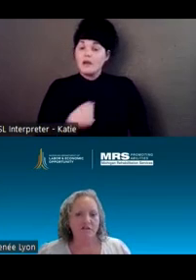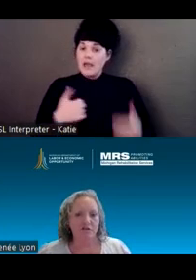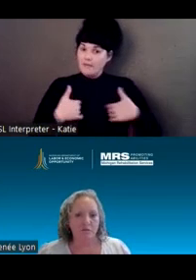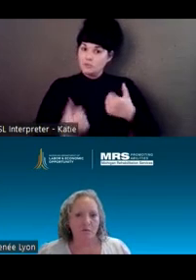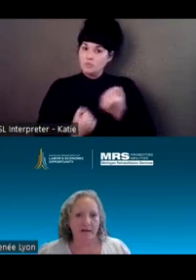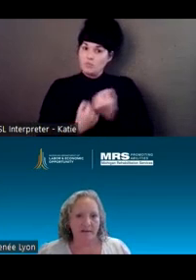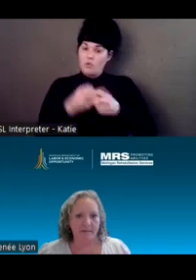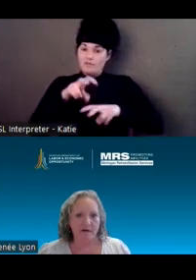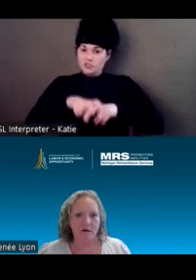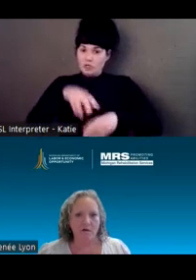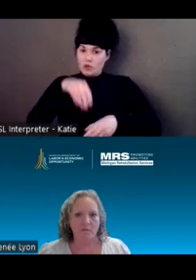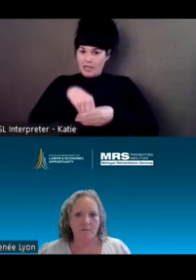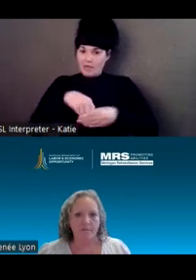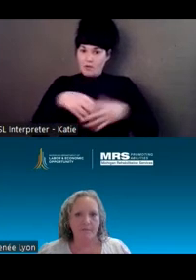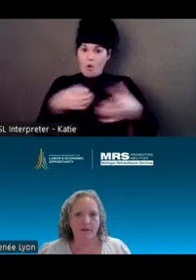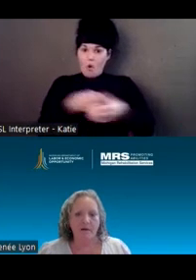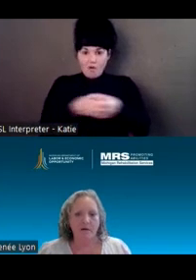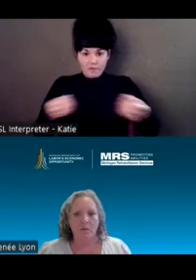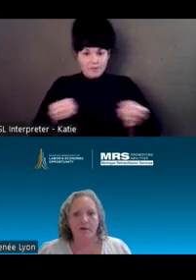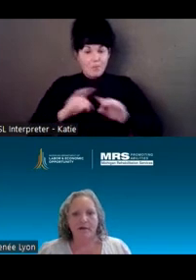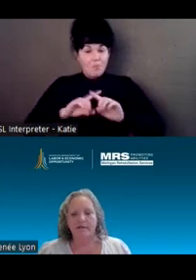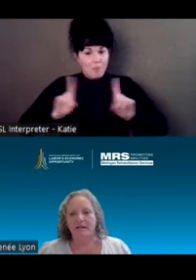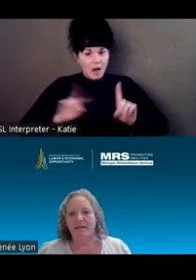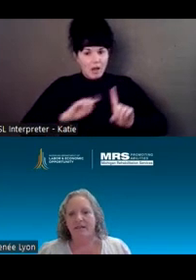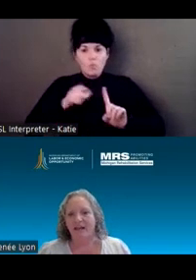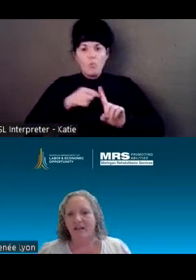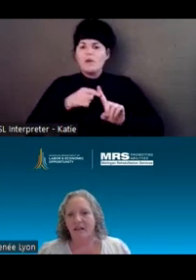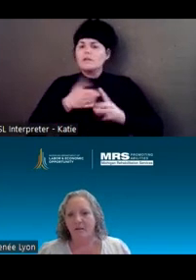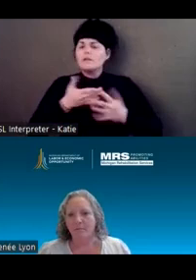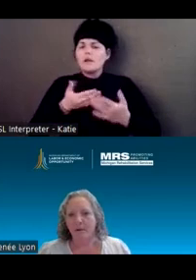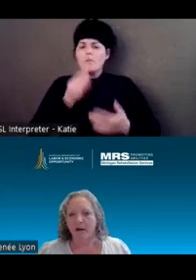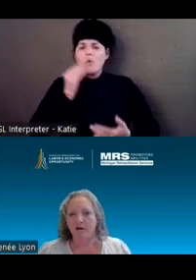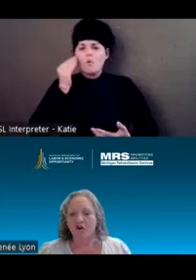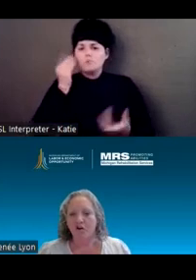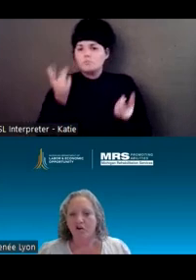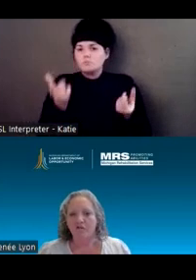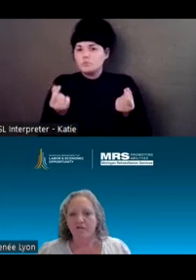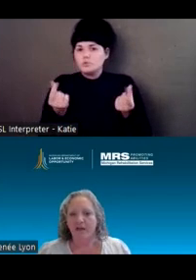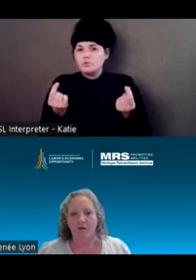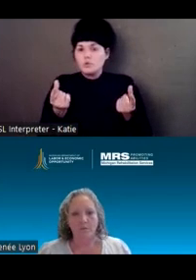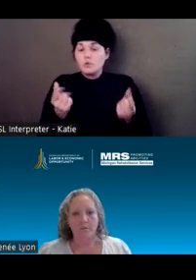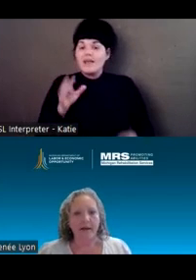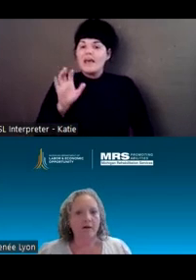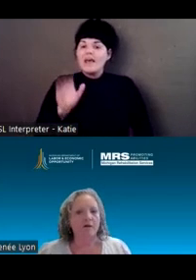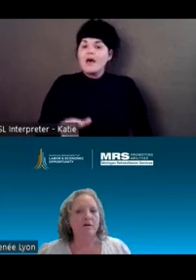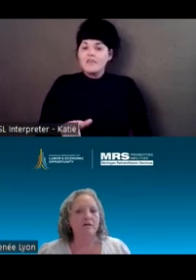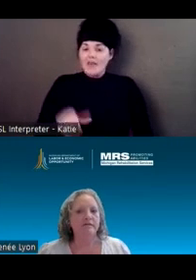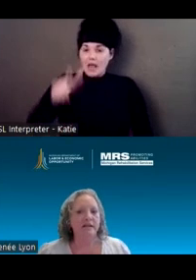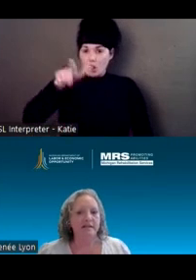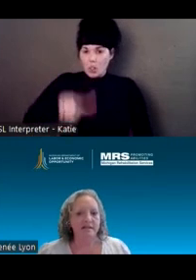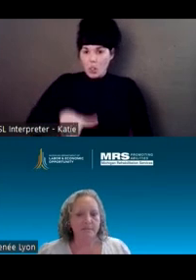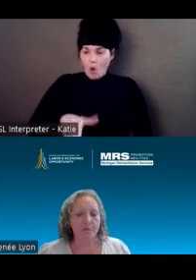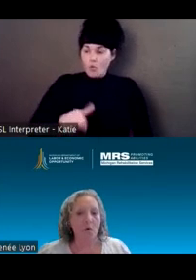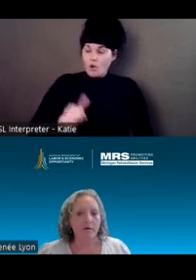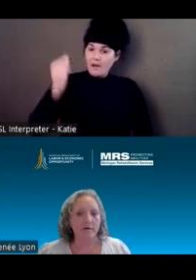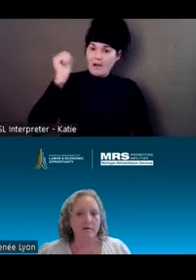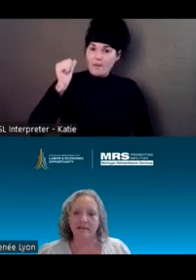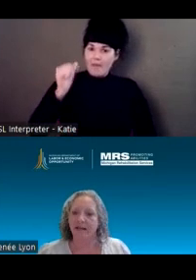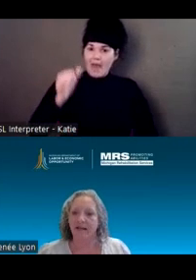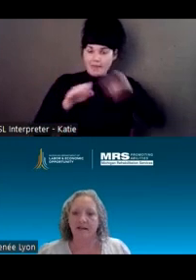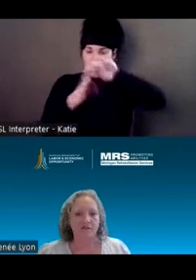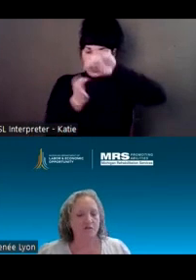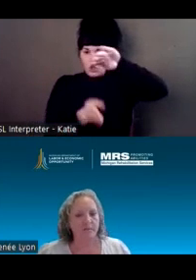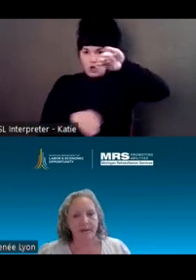can I do when I am at home? Well, that lumbar curve, that low back curve is